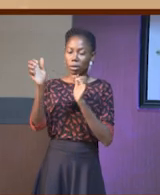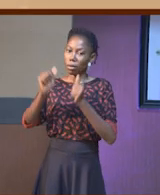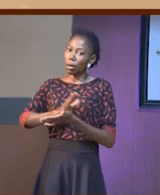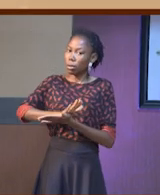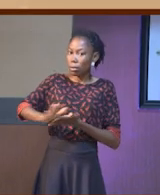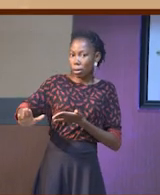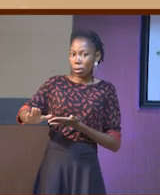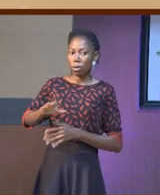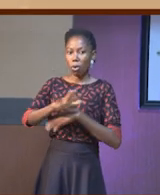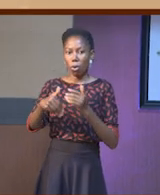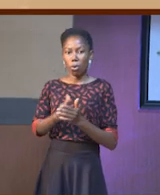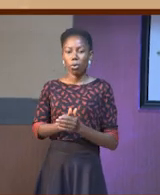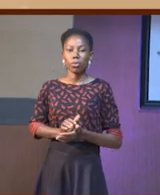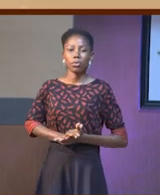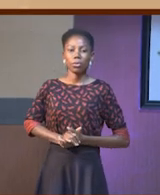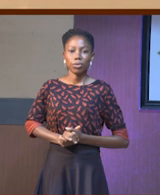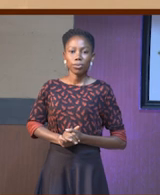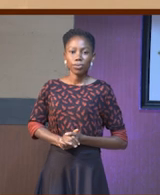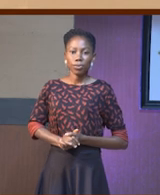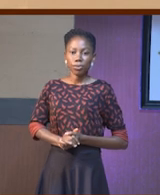clear everything.